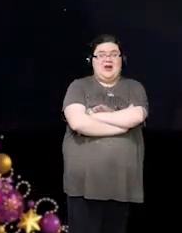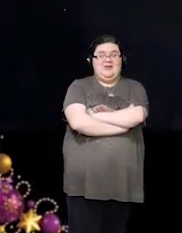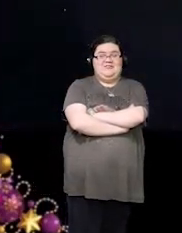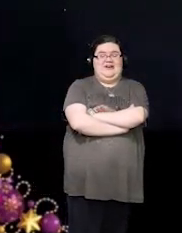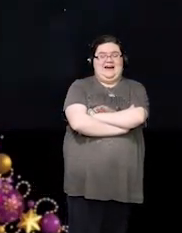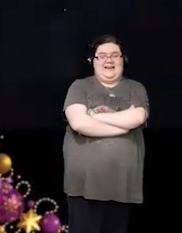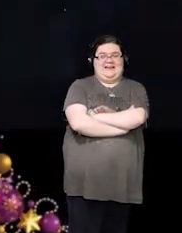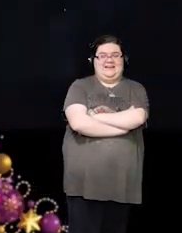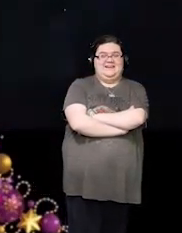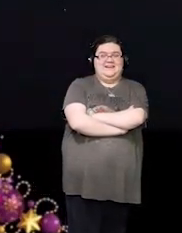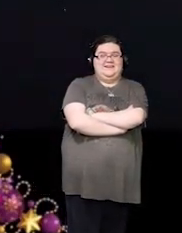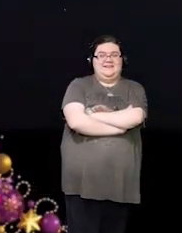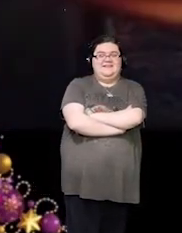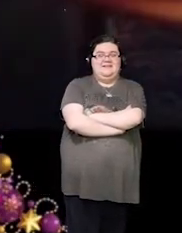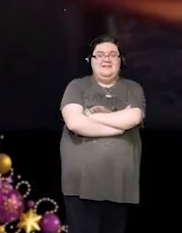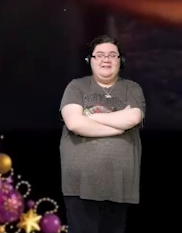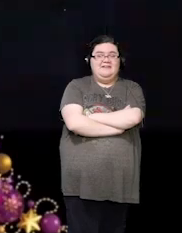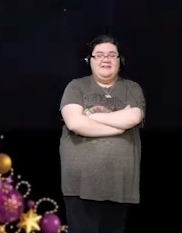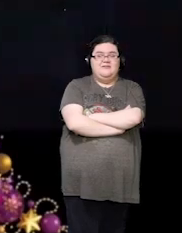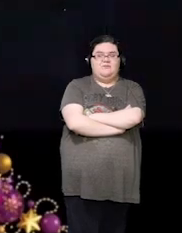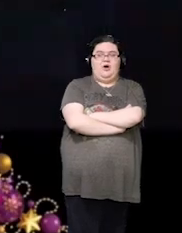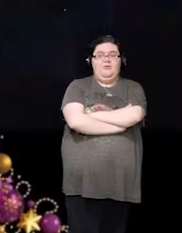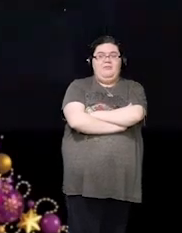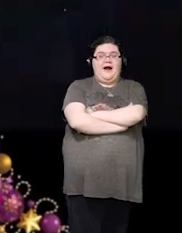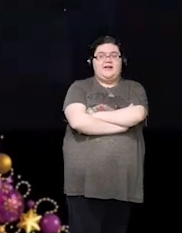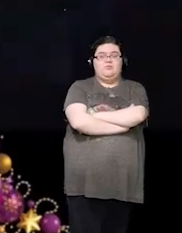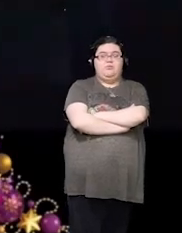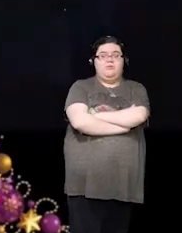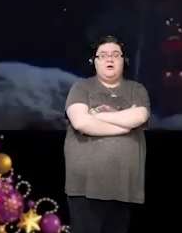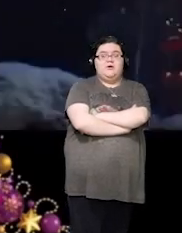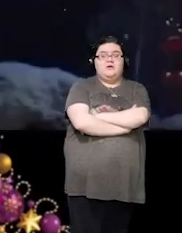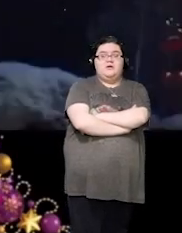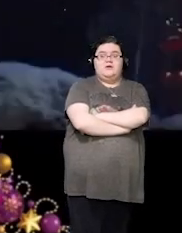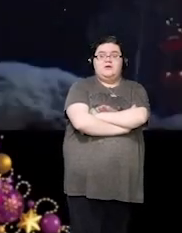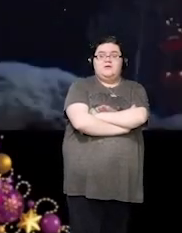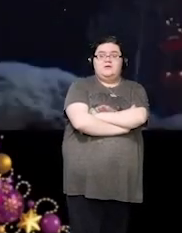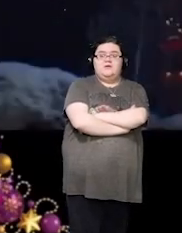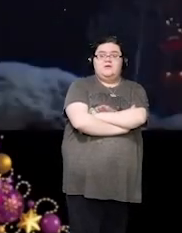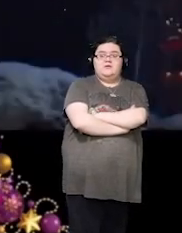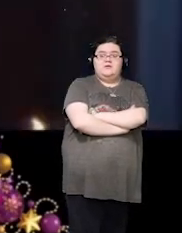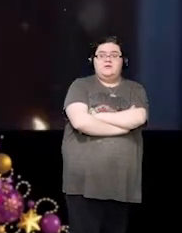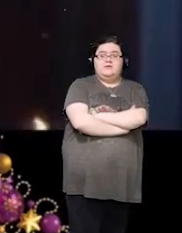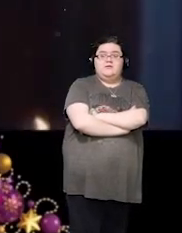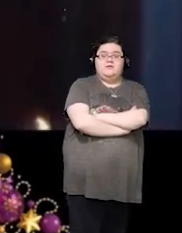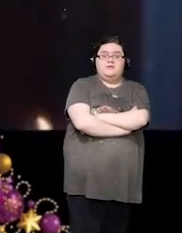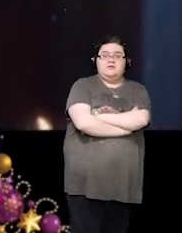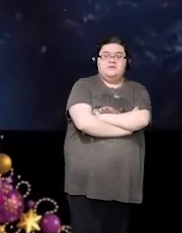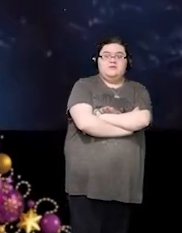This is terrifying! Oh my!